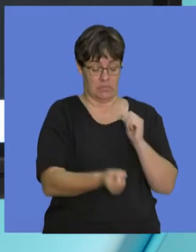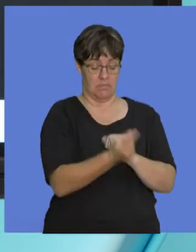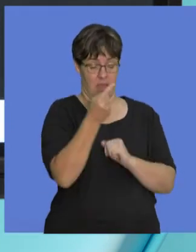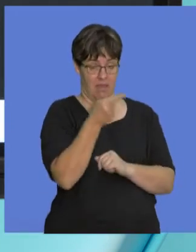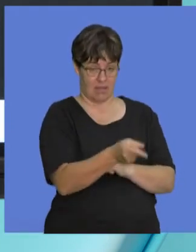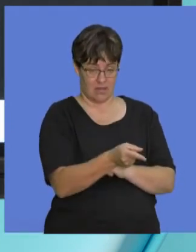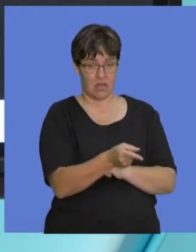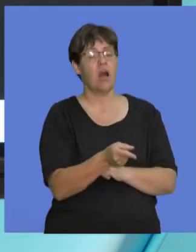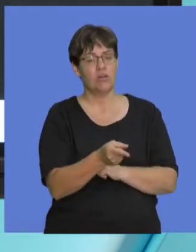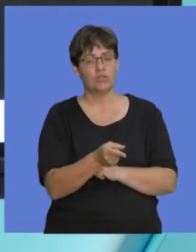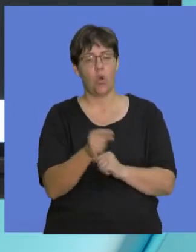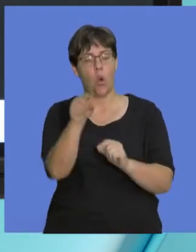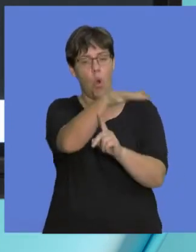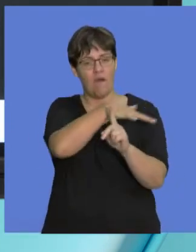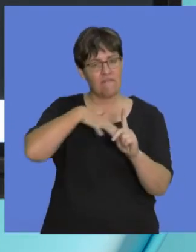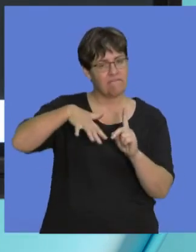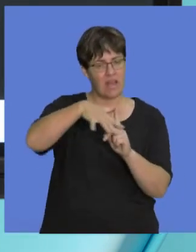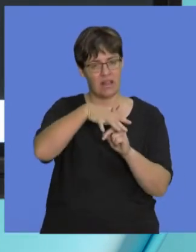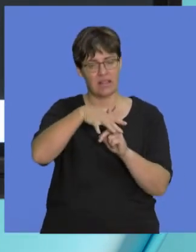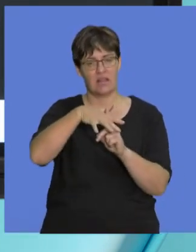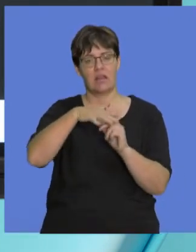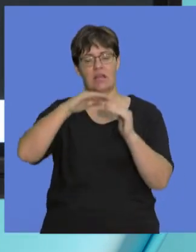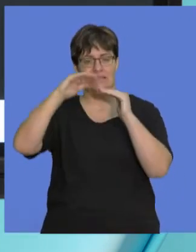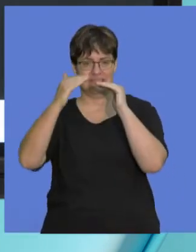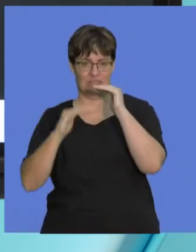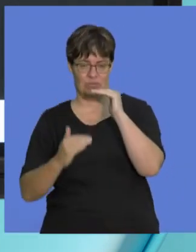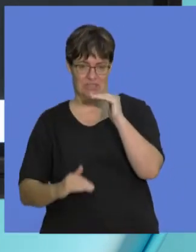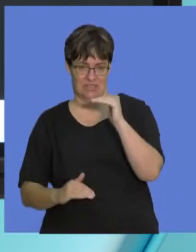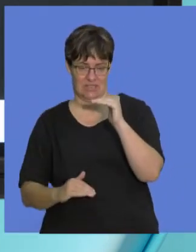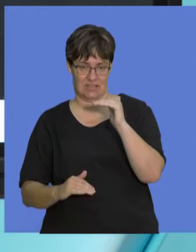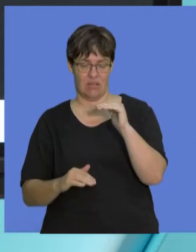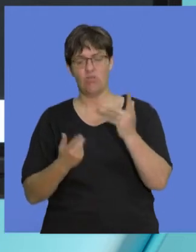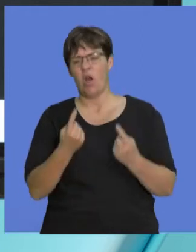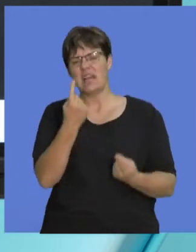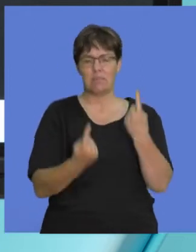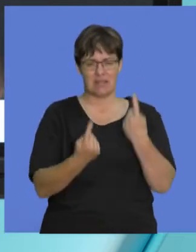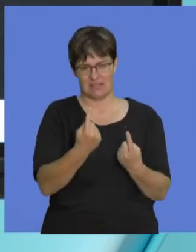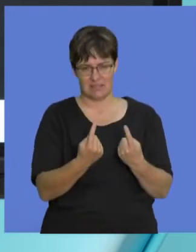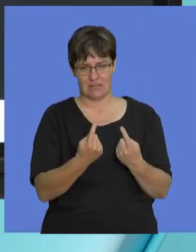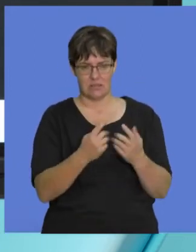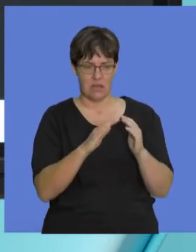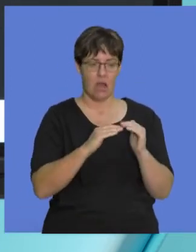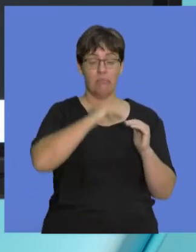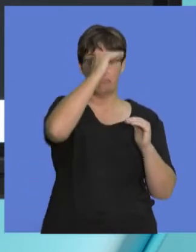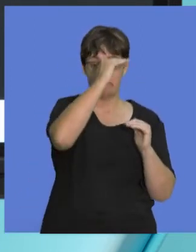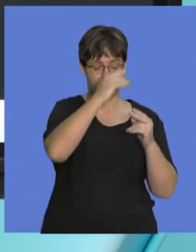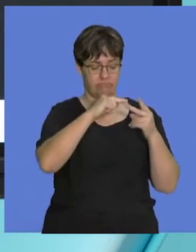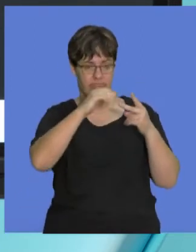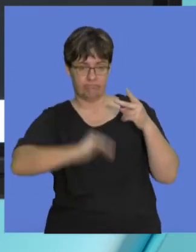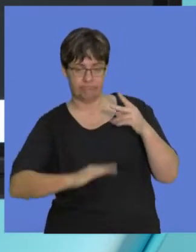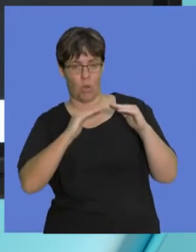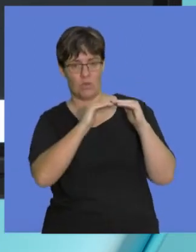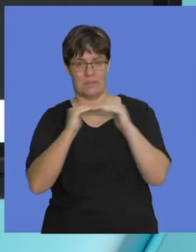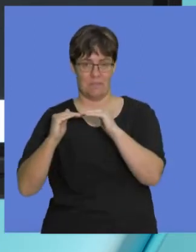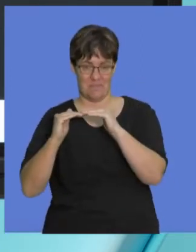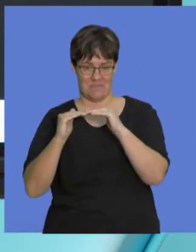the magnitude of electric field at a point increase, decrease, or remain the same? So it starts with that multiple choice. Obviously, if